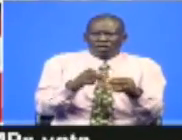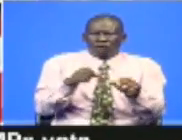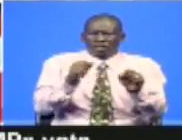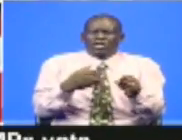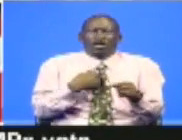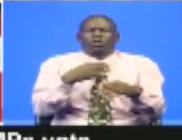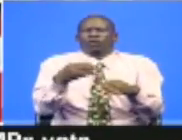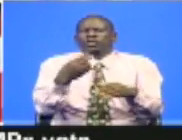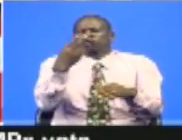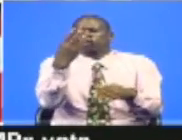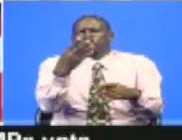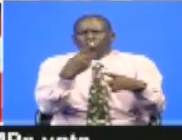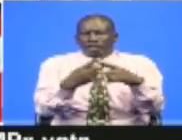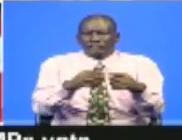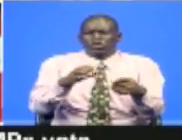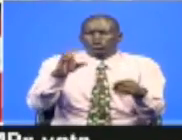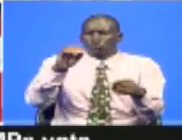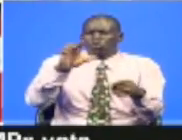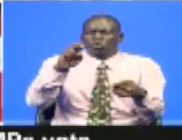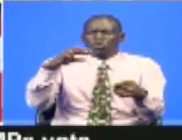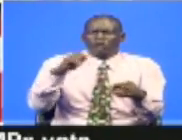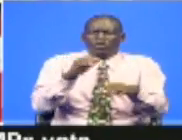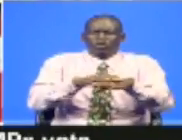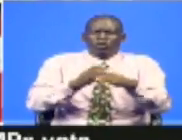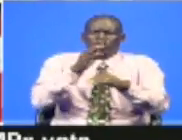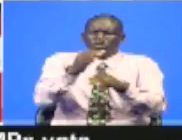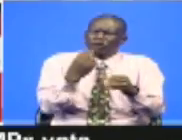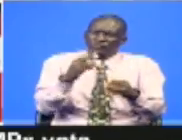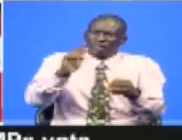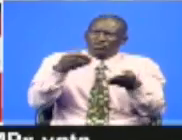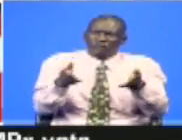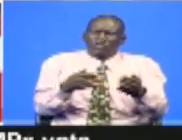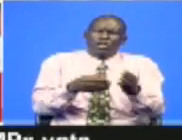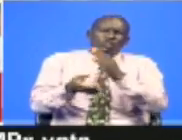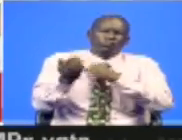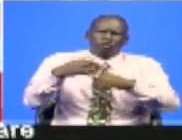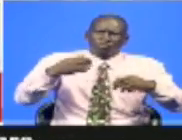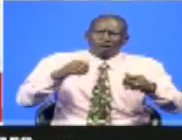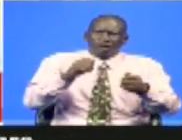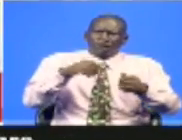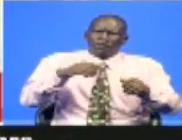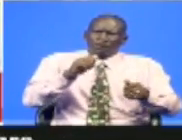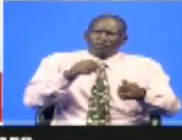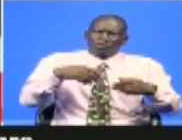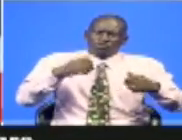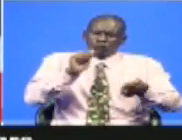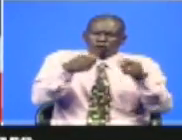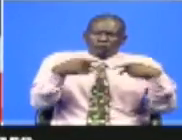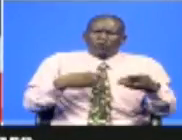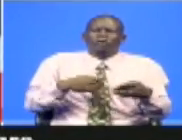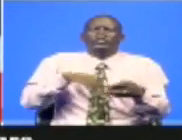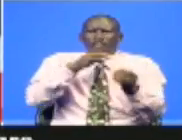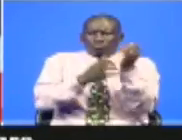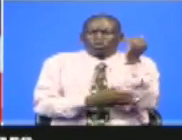2, 4 years, Olunga has a bright future. And to me, you look at Kenya today, most of our former players have died poor and miserable in the streets. Lakini